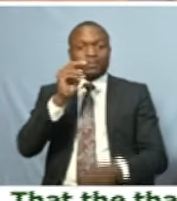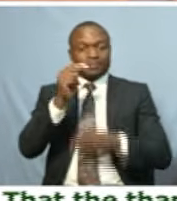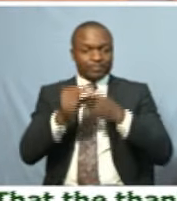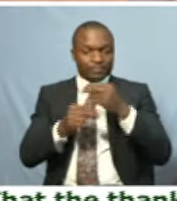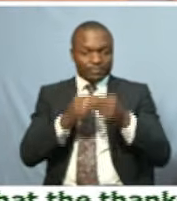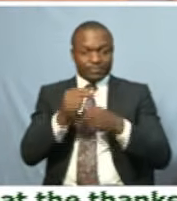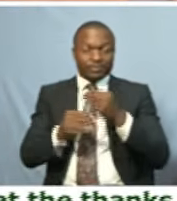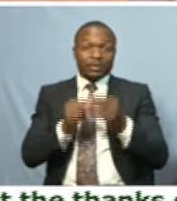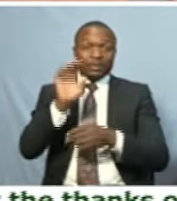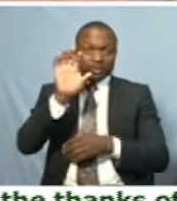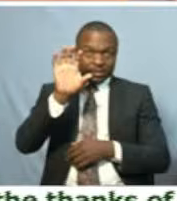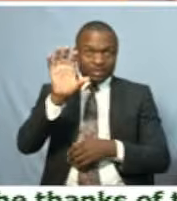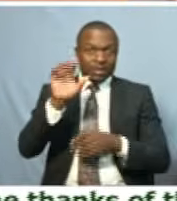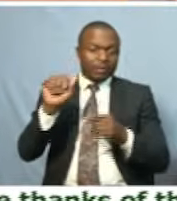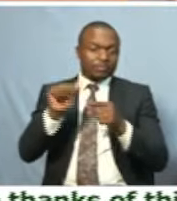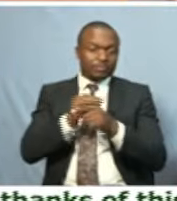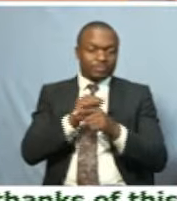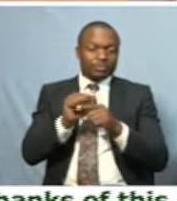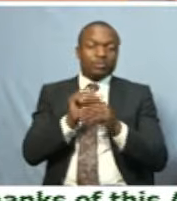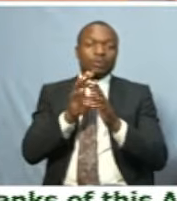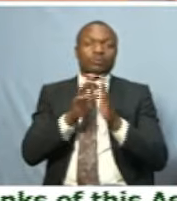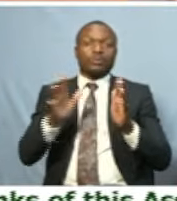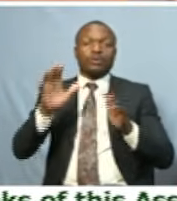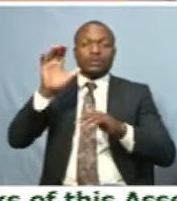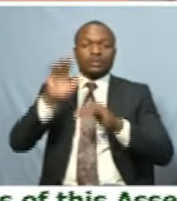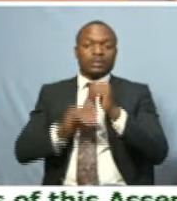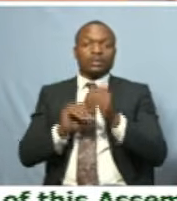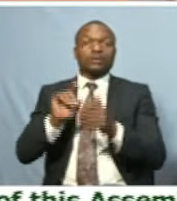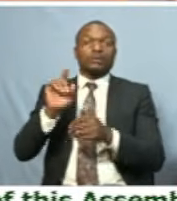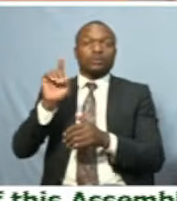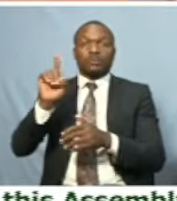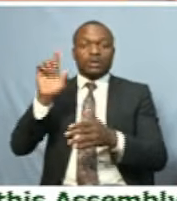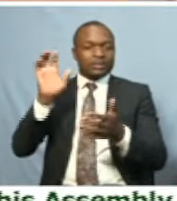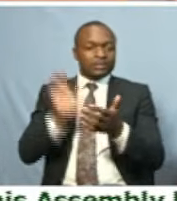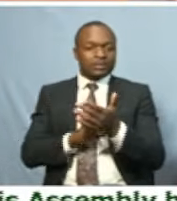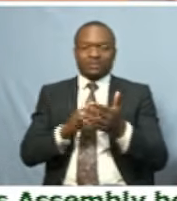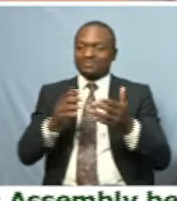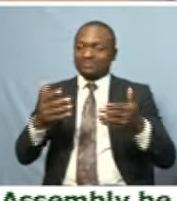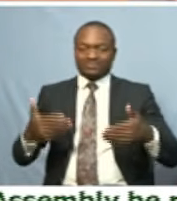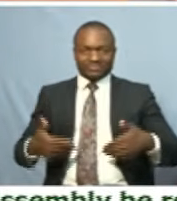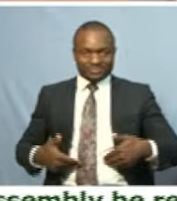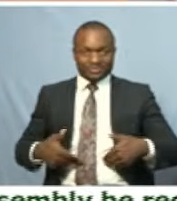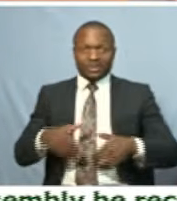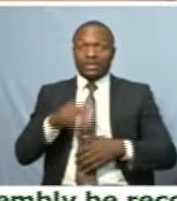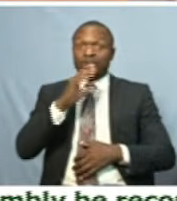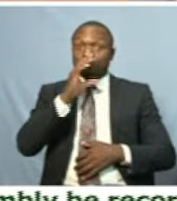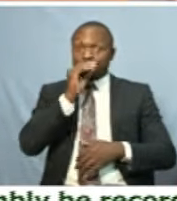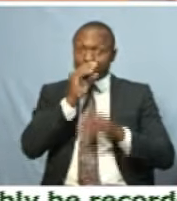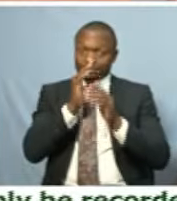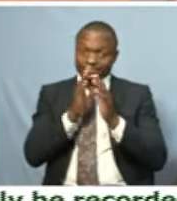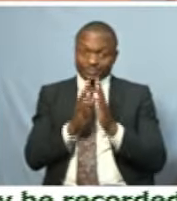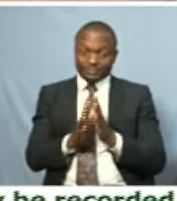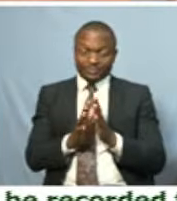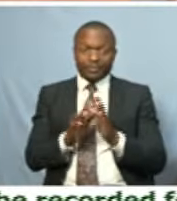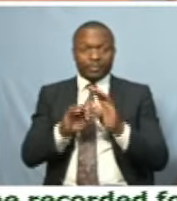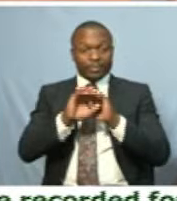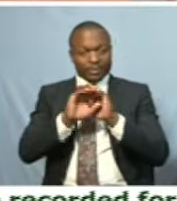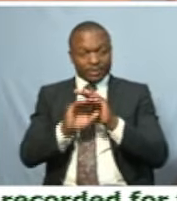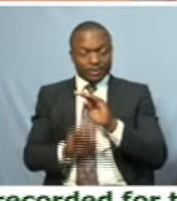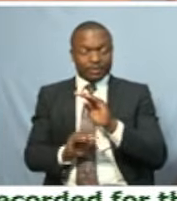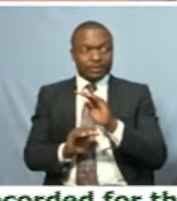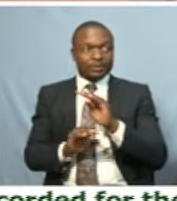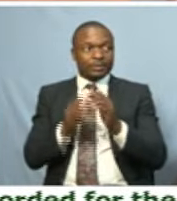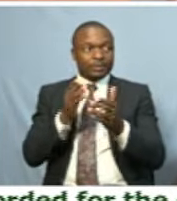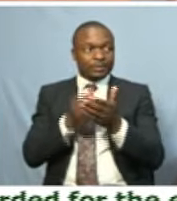the province has trained more than 1,000 youths. Madam Speaker, Under democracy